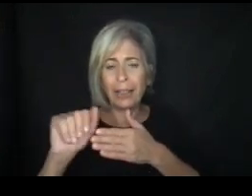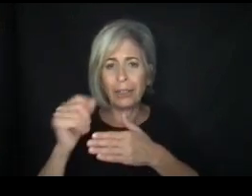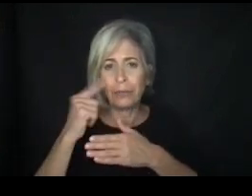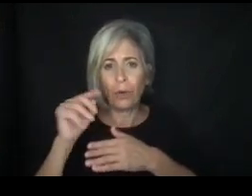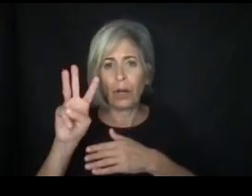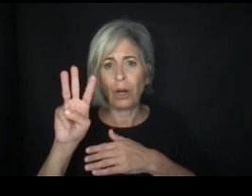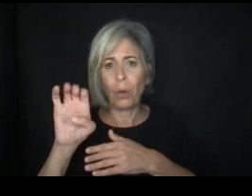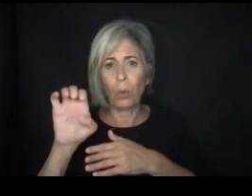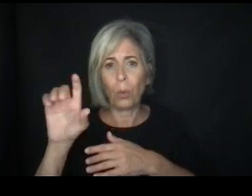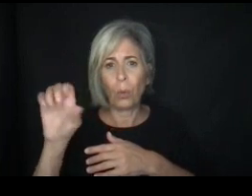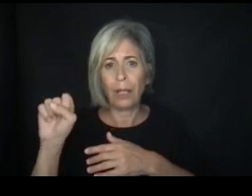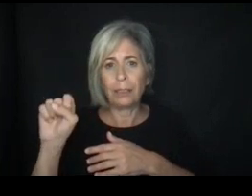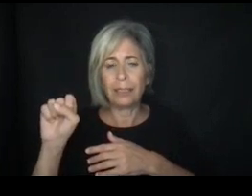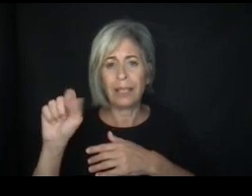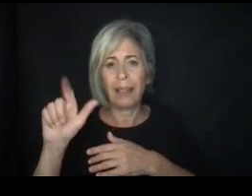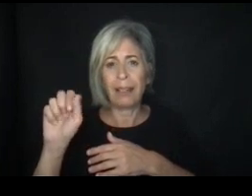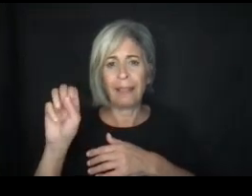Landing.